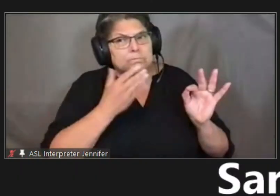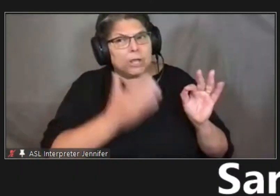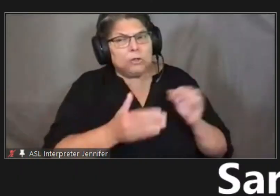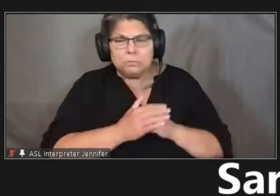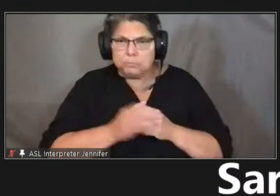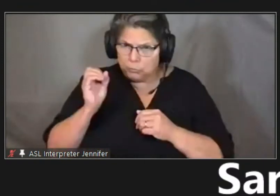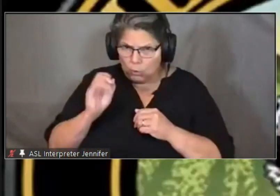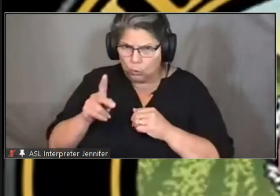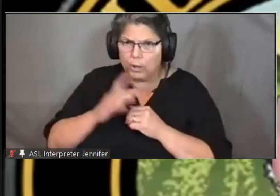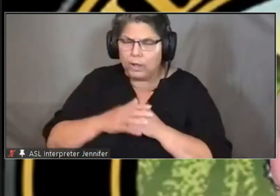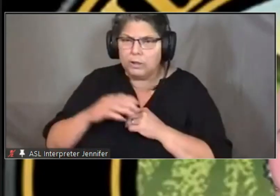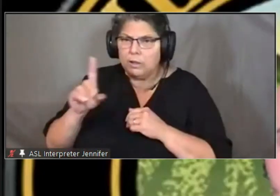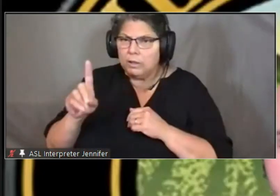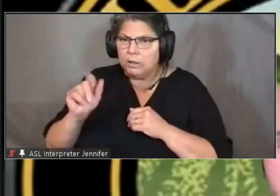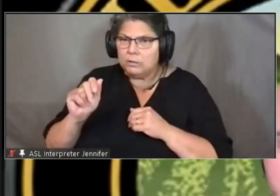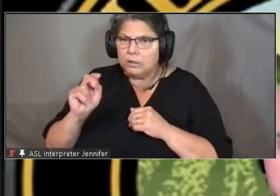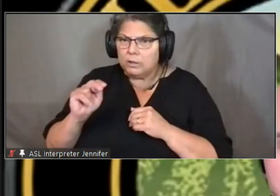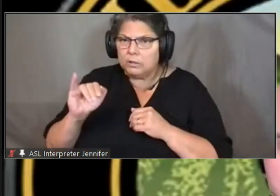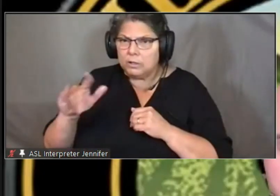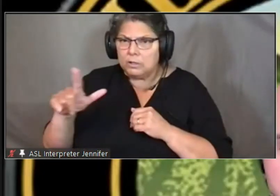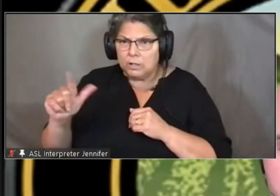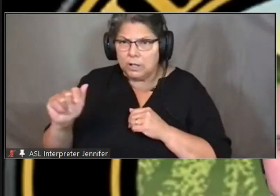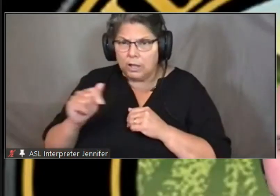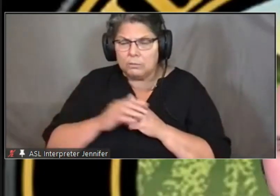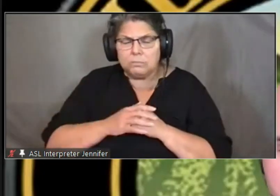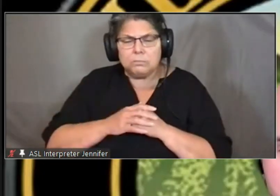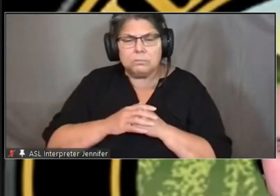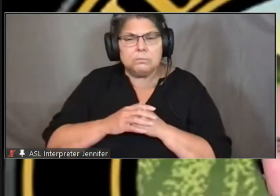Okay. Danilla?